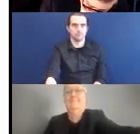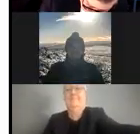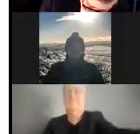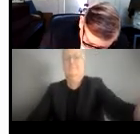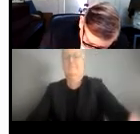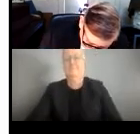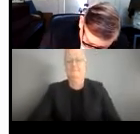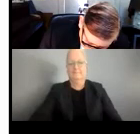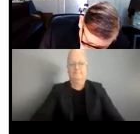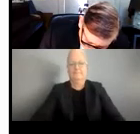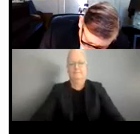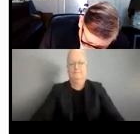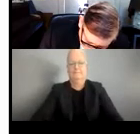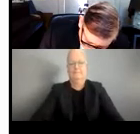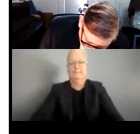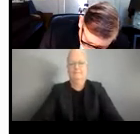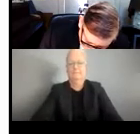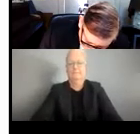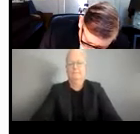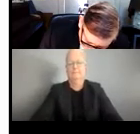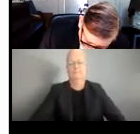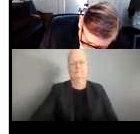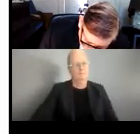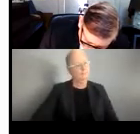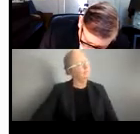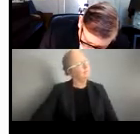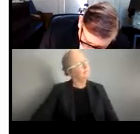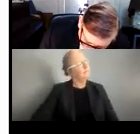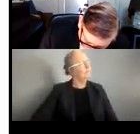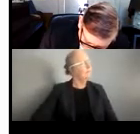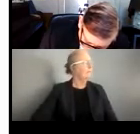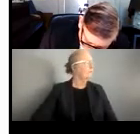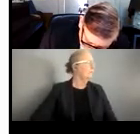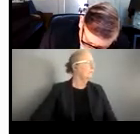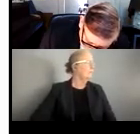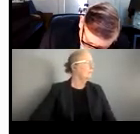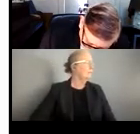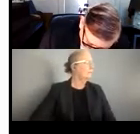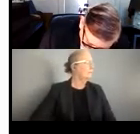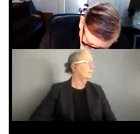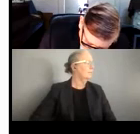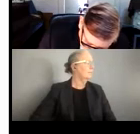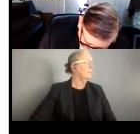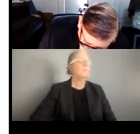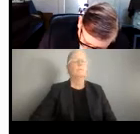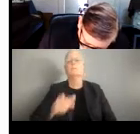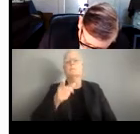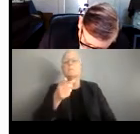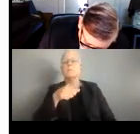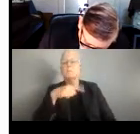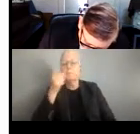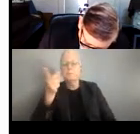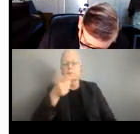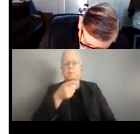discrimination. So this probably applies to both. Okay. Somebody in Canada. Number